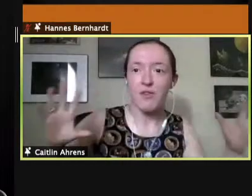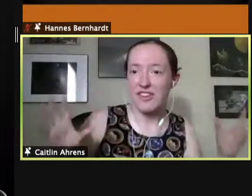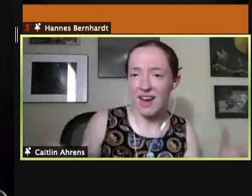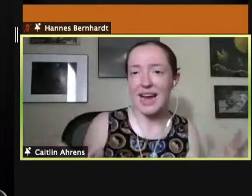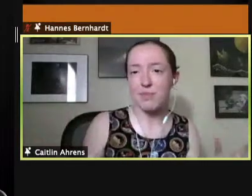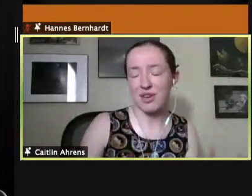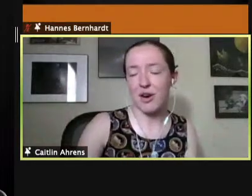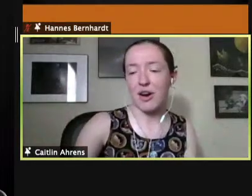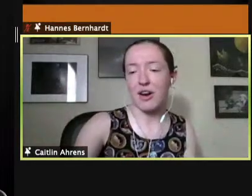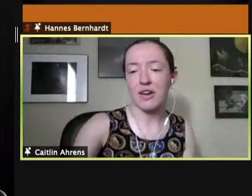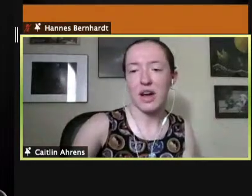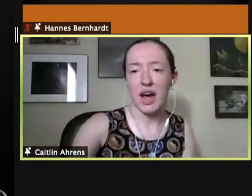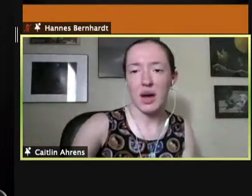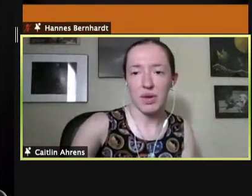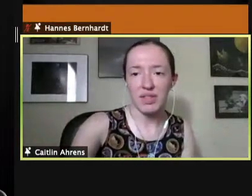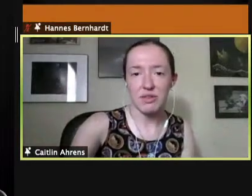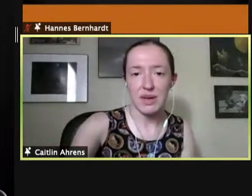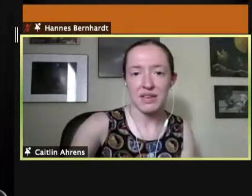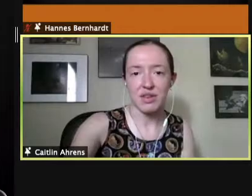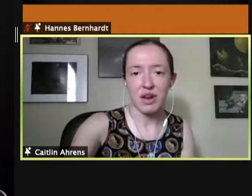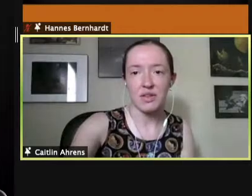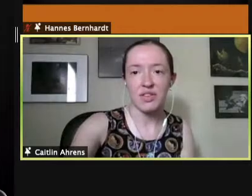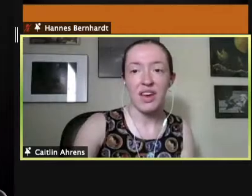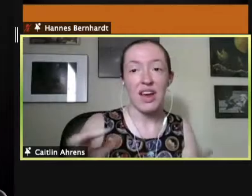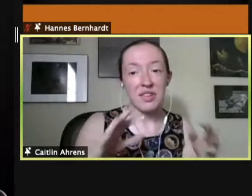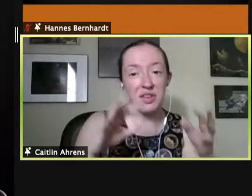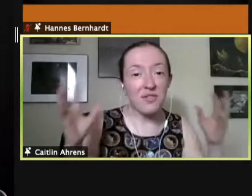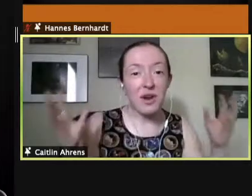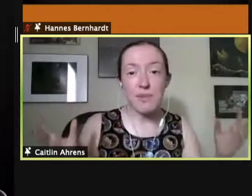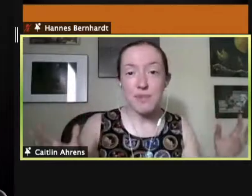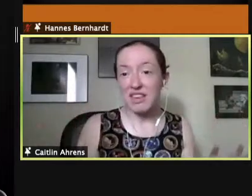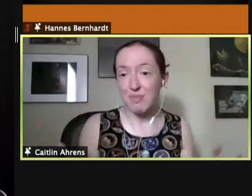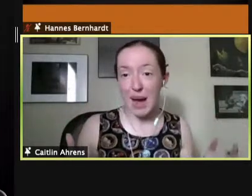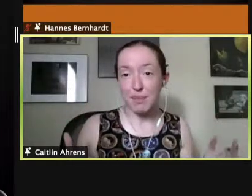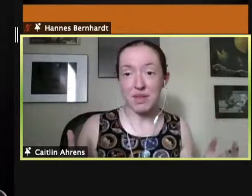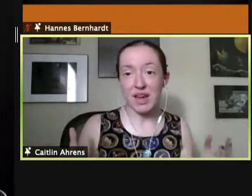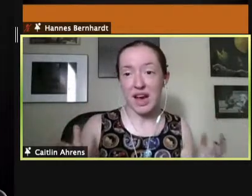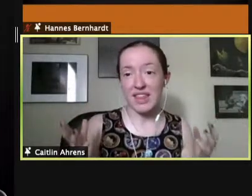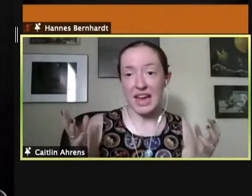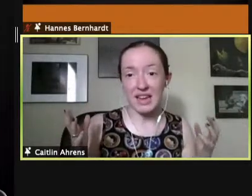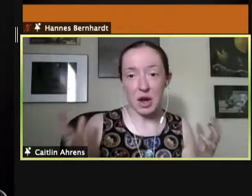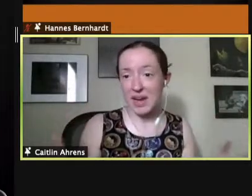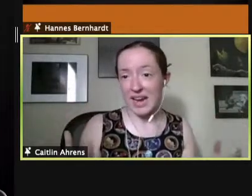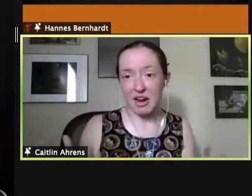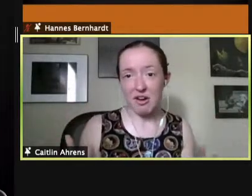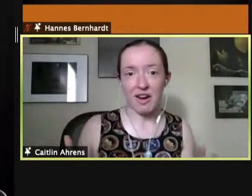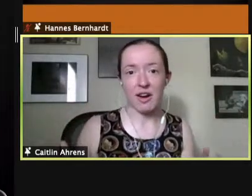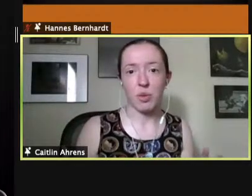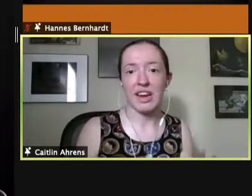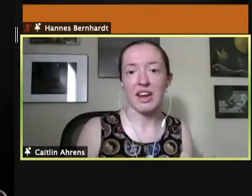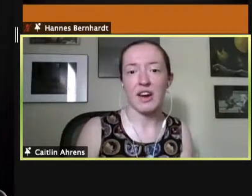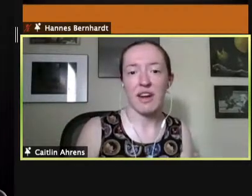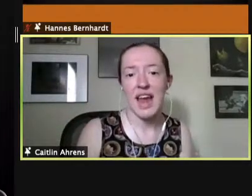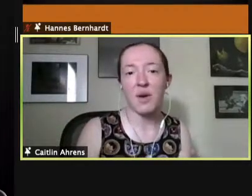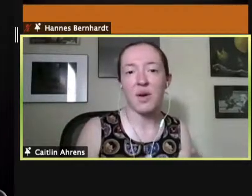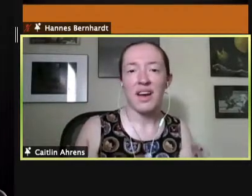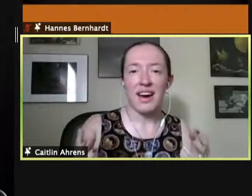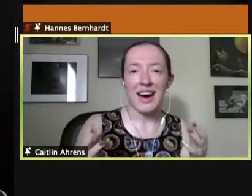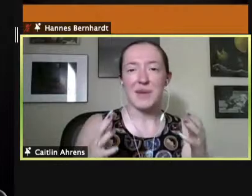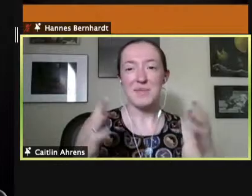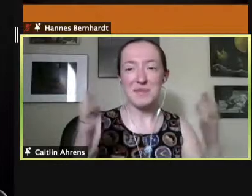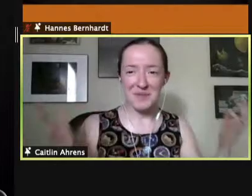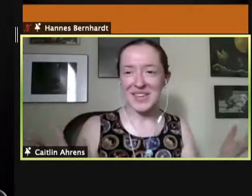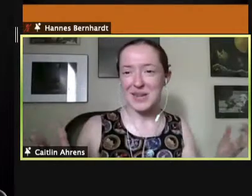the different types are with these PSRs. So a very basic map that Noah and I are working on right